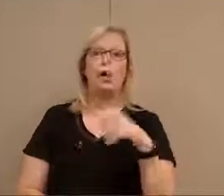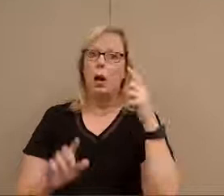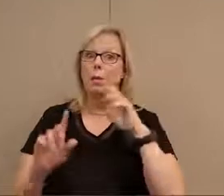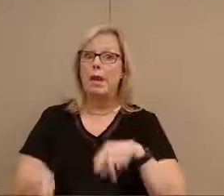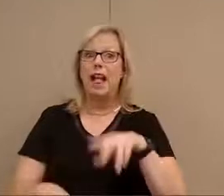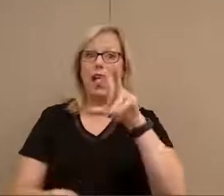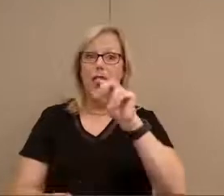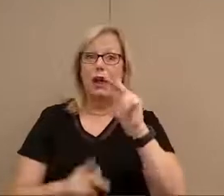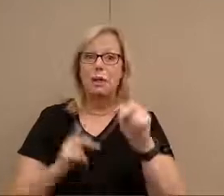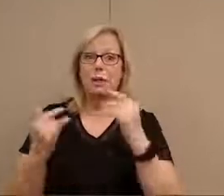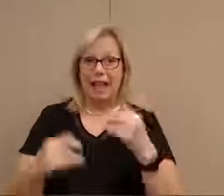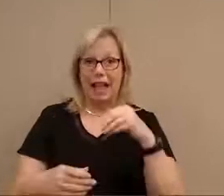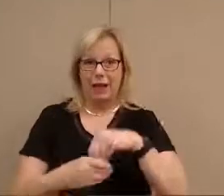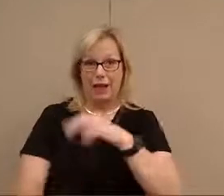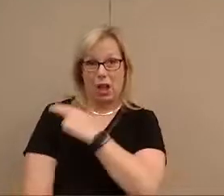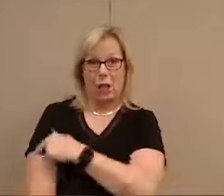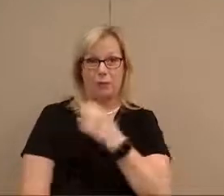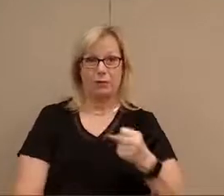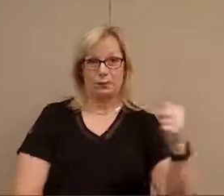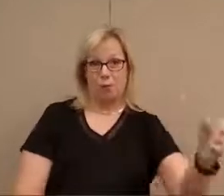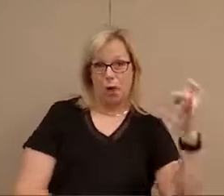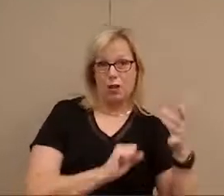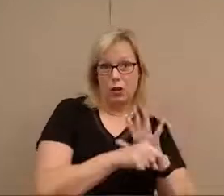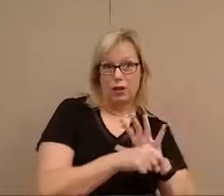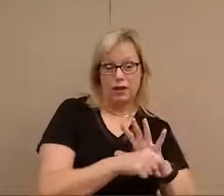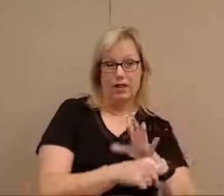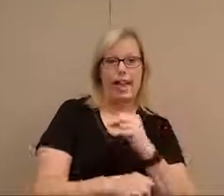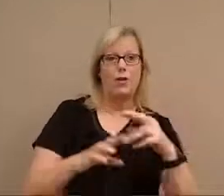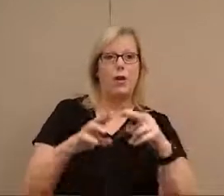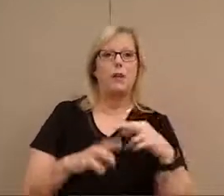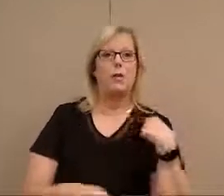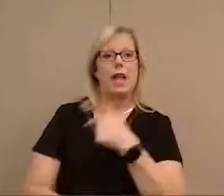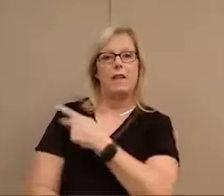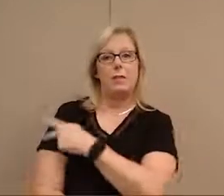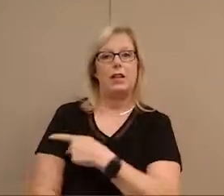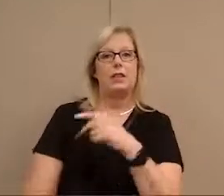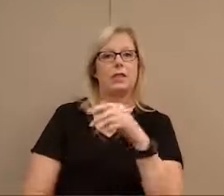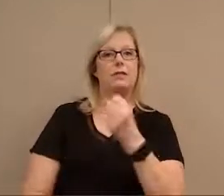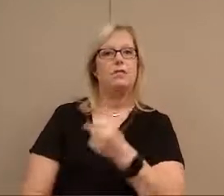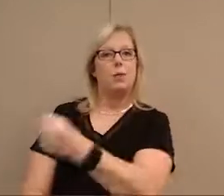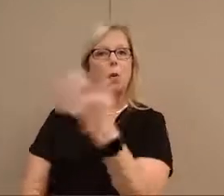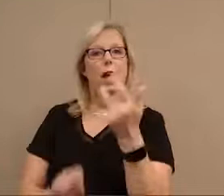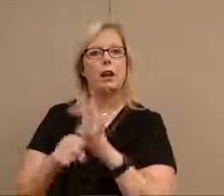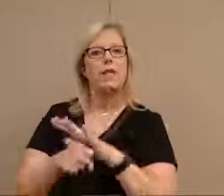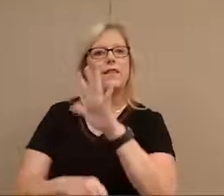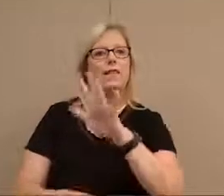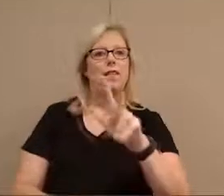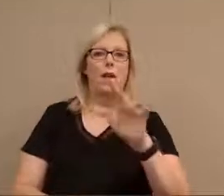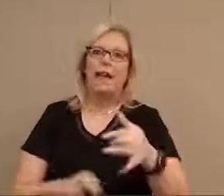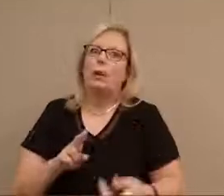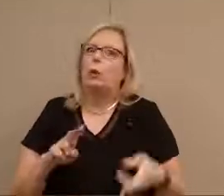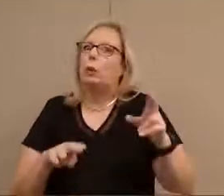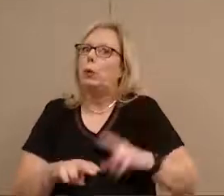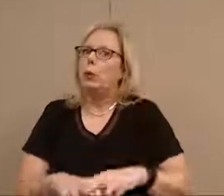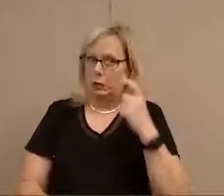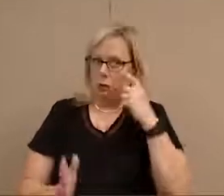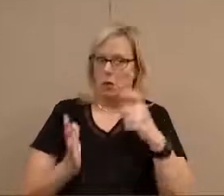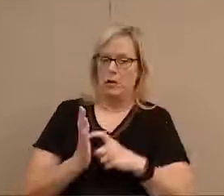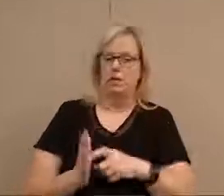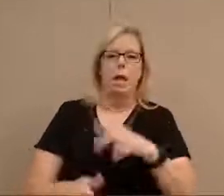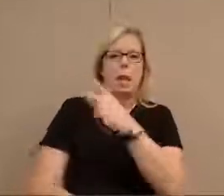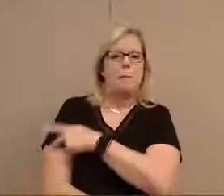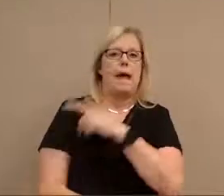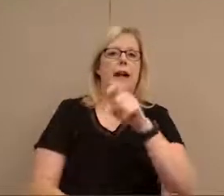30 individuals hospitalized with COVID-like illness in St. Clair County, and regionally, we're at 53. That's a pretty big increase that we're seeing. Patients